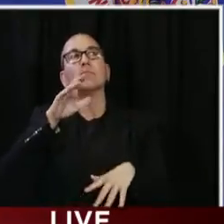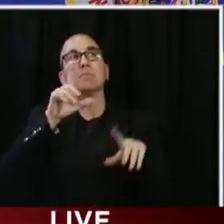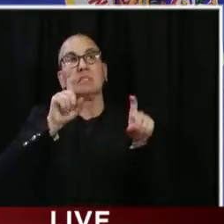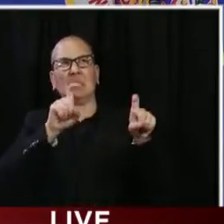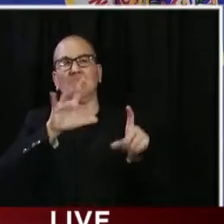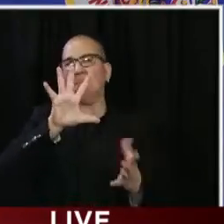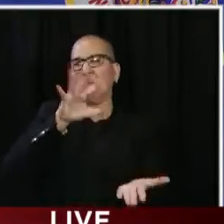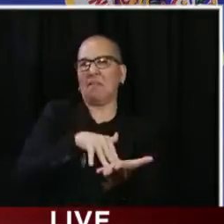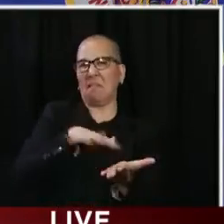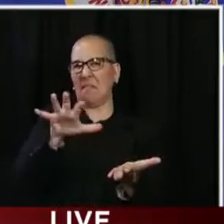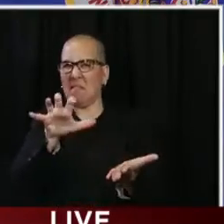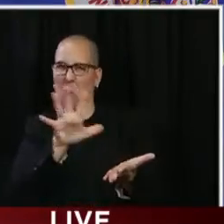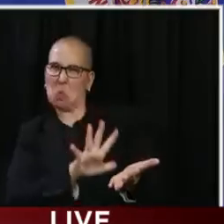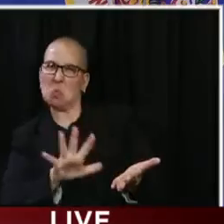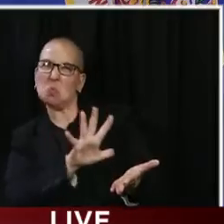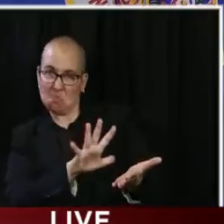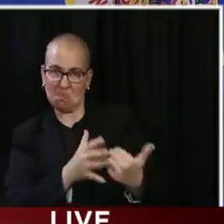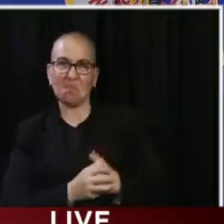brings our total to